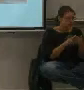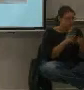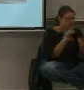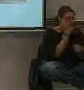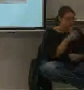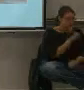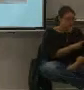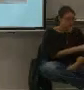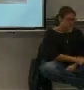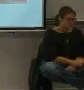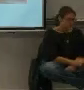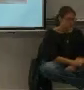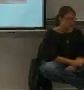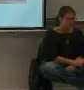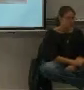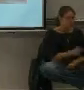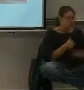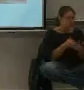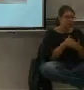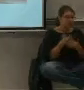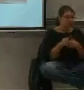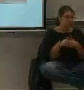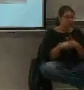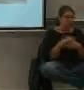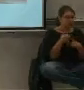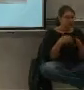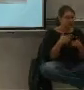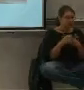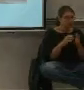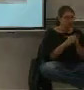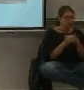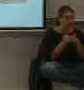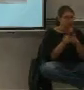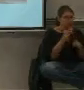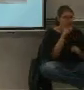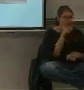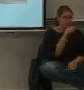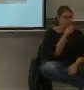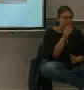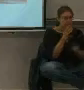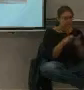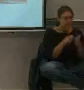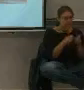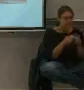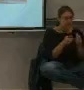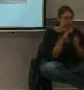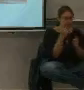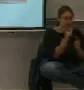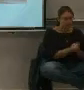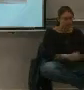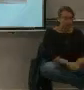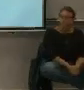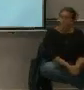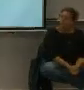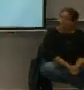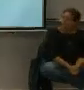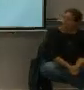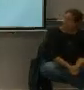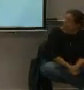food web, which after this in the next chapter will lead us to nutrient pollution problems and understanding them.